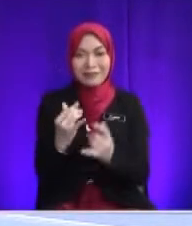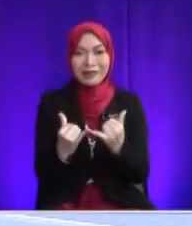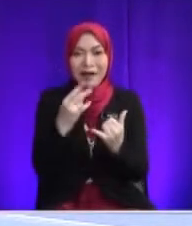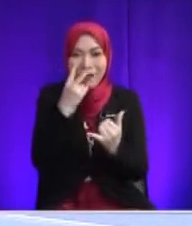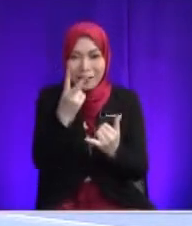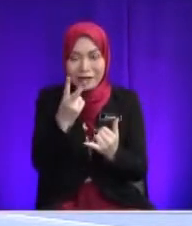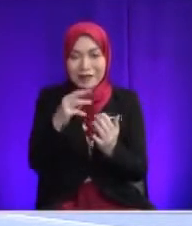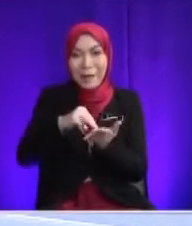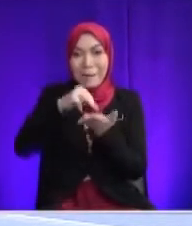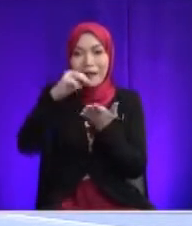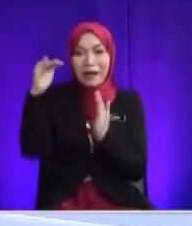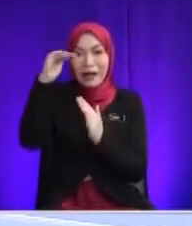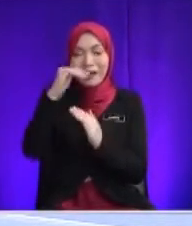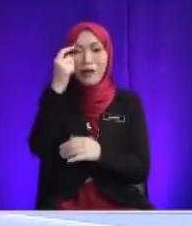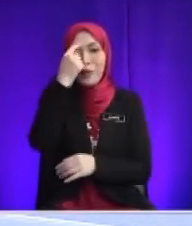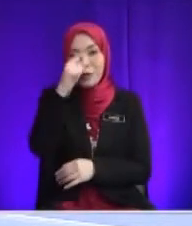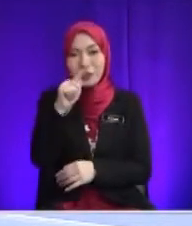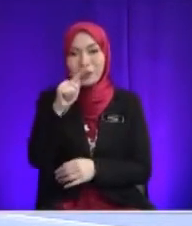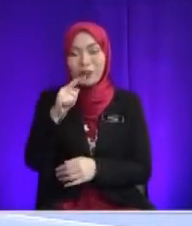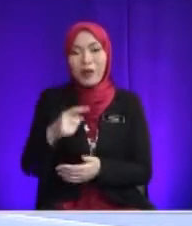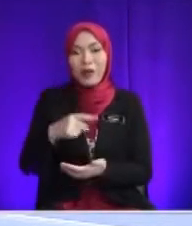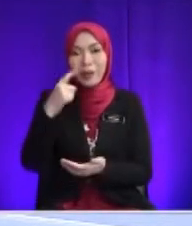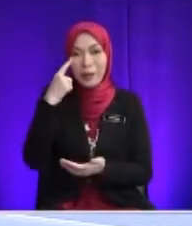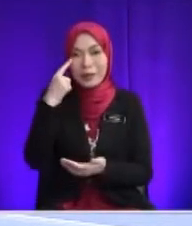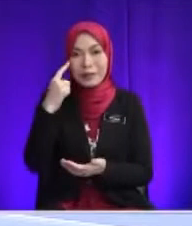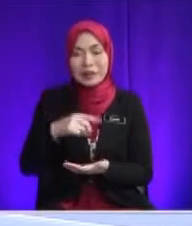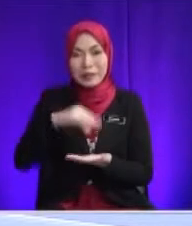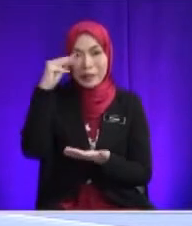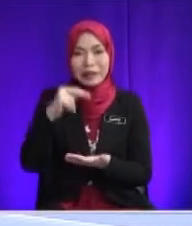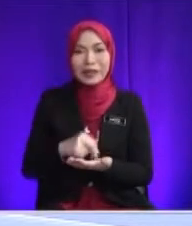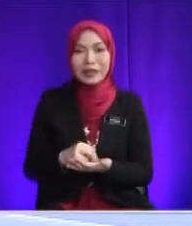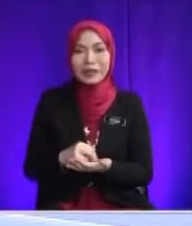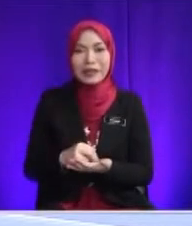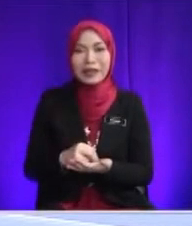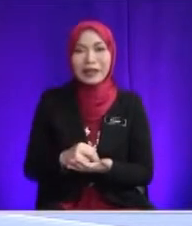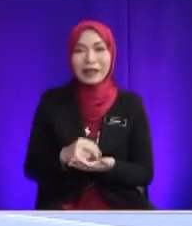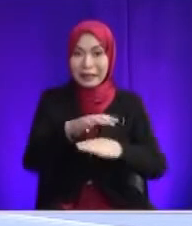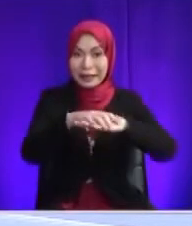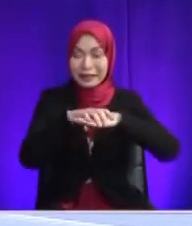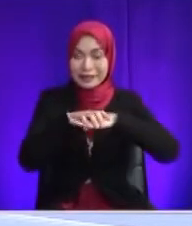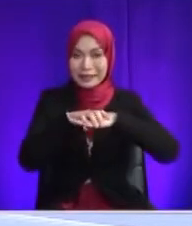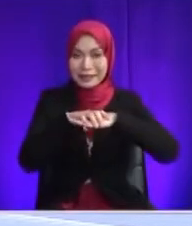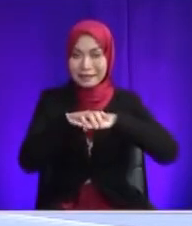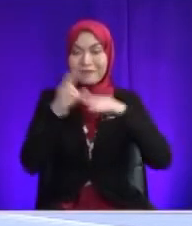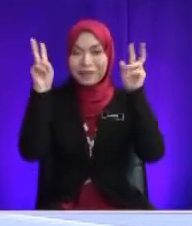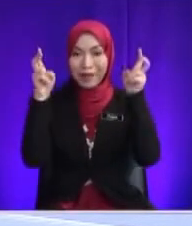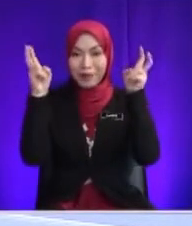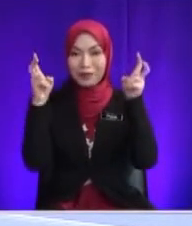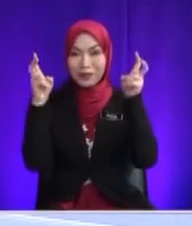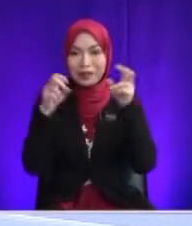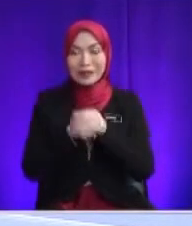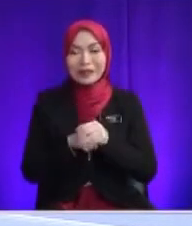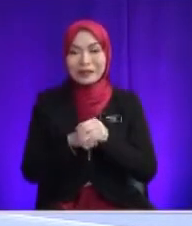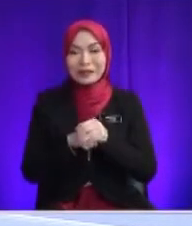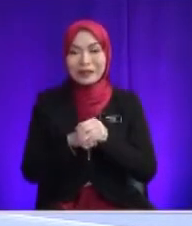for Mata Pelajaran for the subject of English Form 5 and the topic is crime. That's right. So before